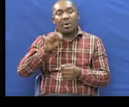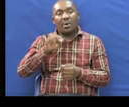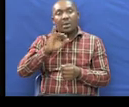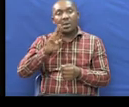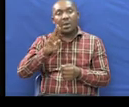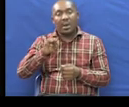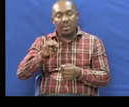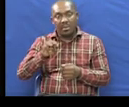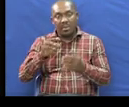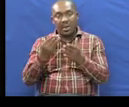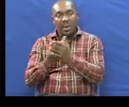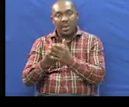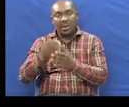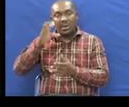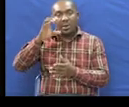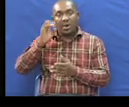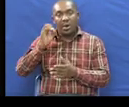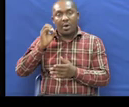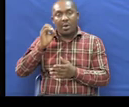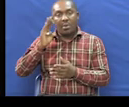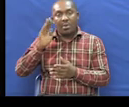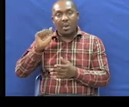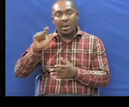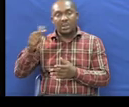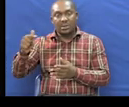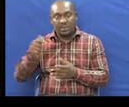written as argon 3d10